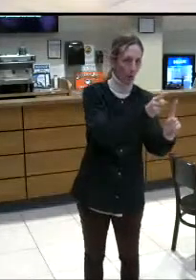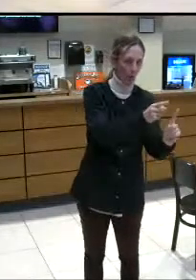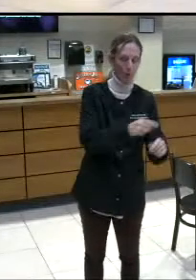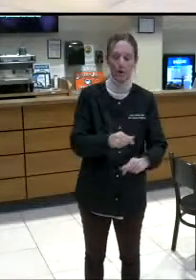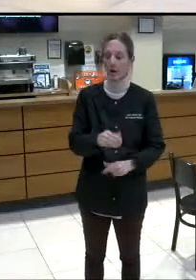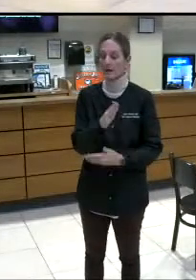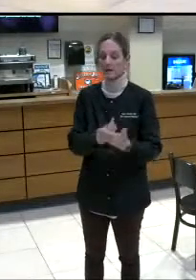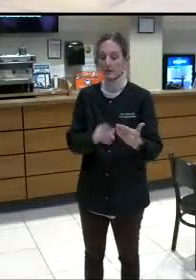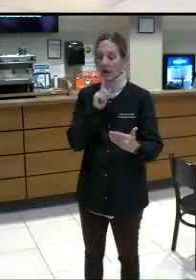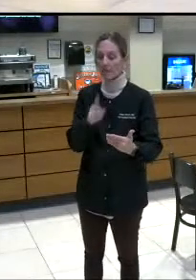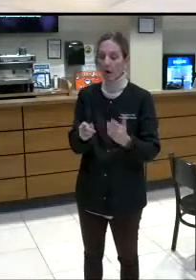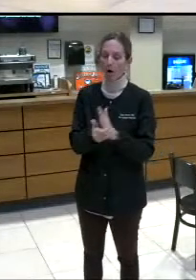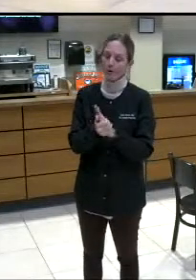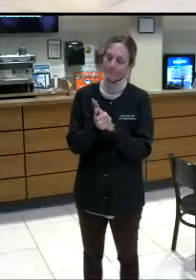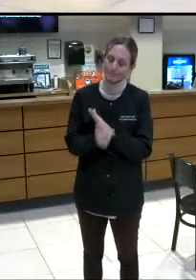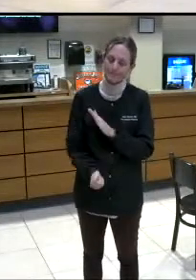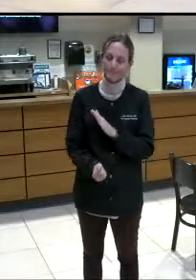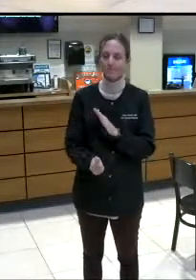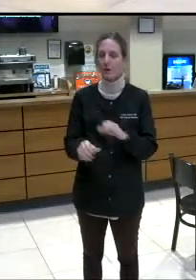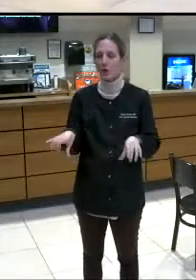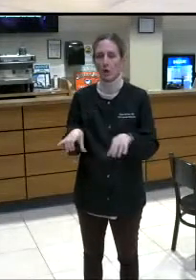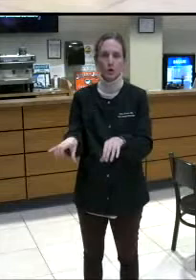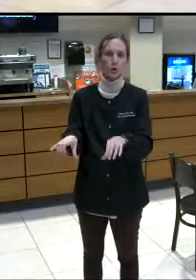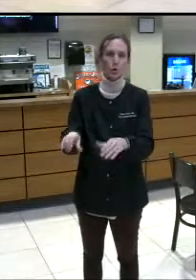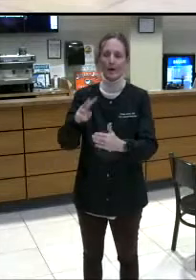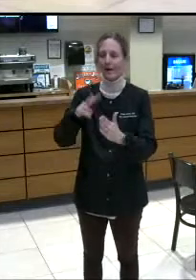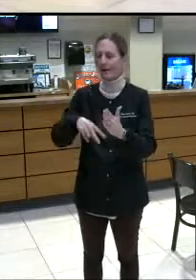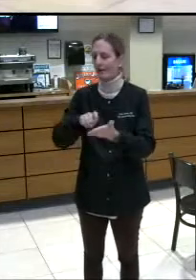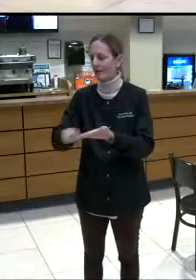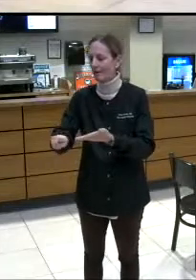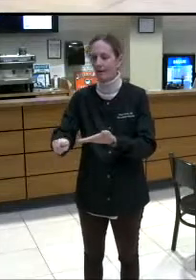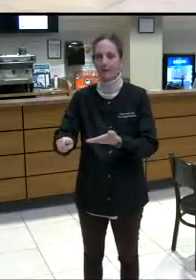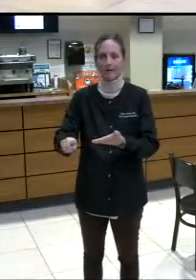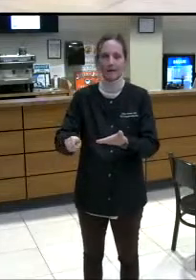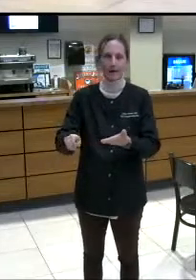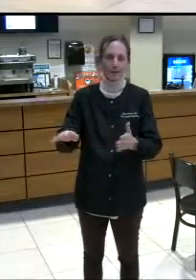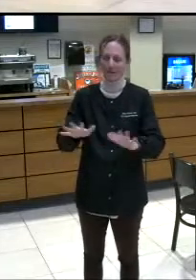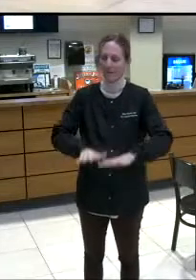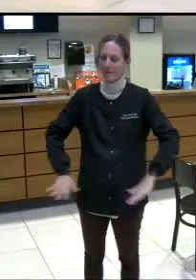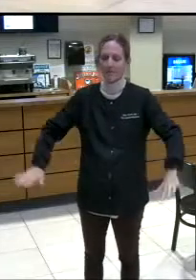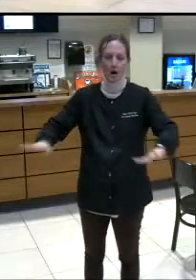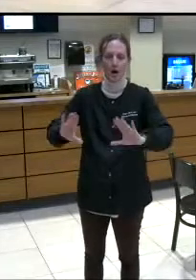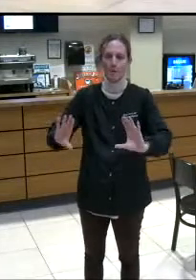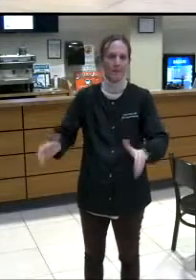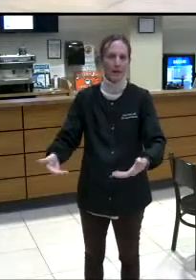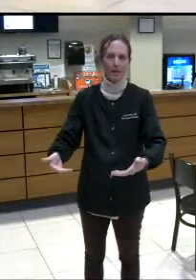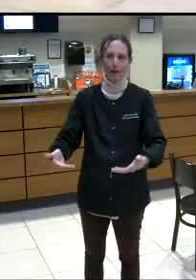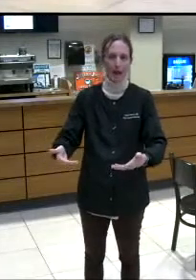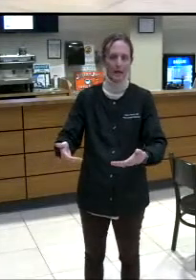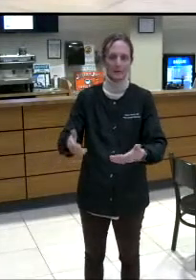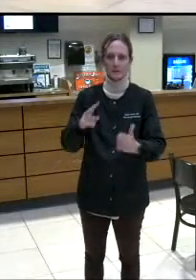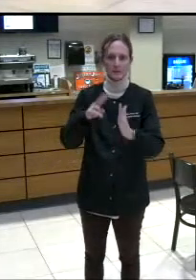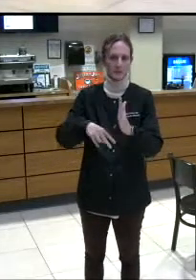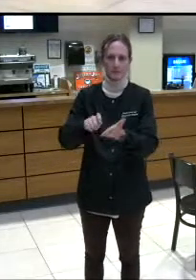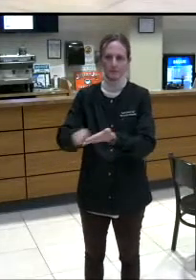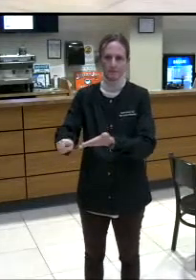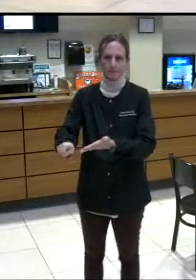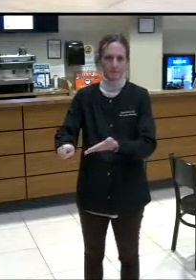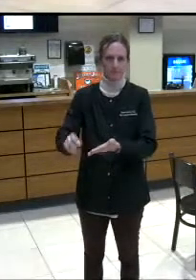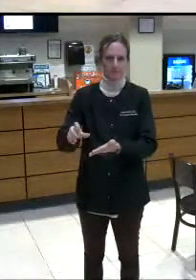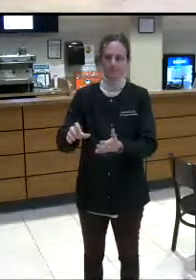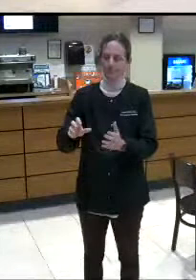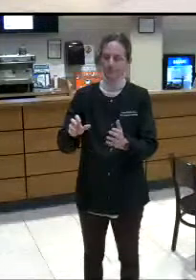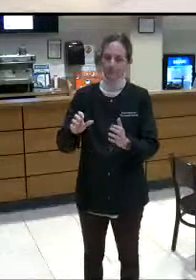in literacy and they have a literacy rich environment and not as much attention goes to